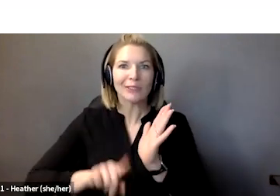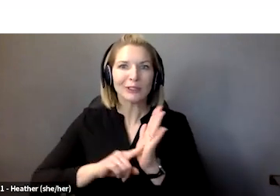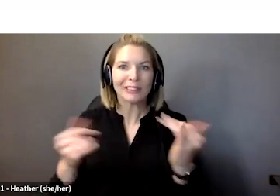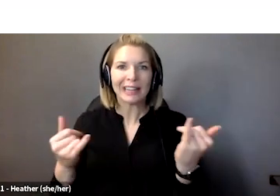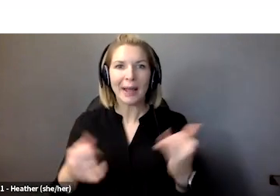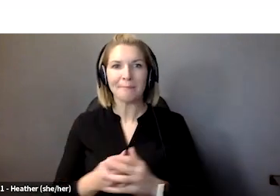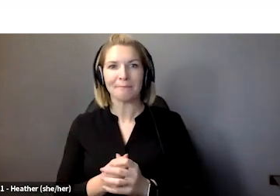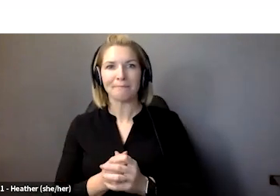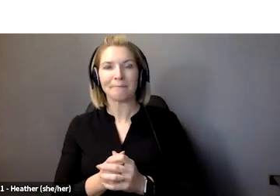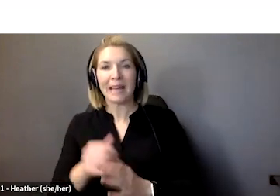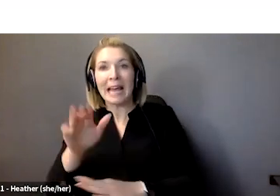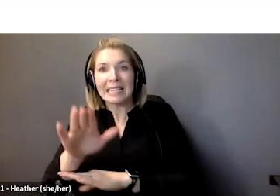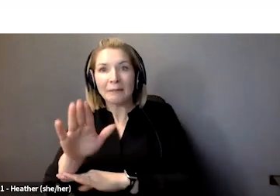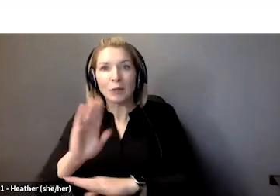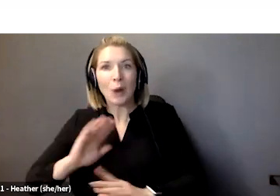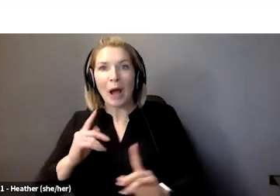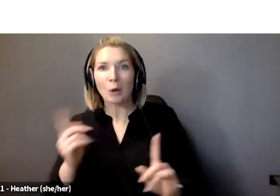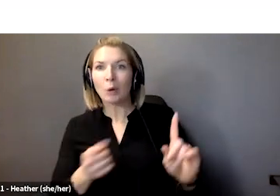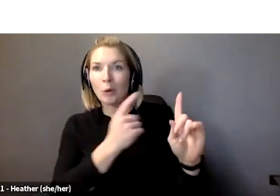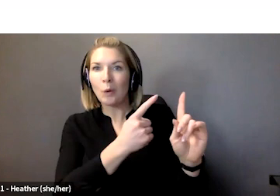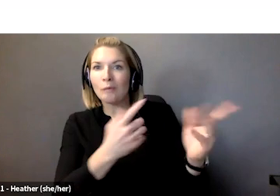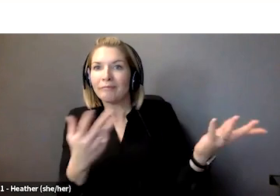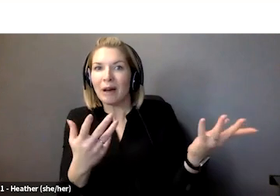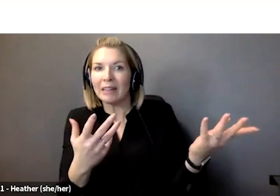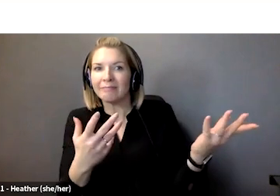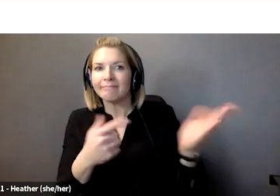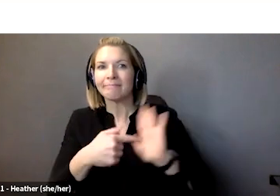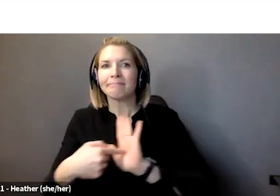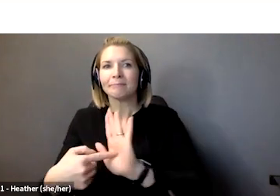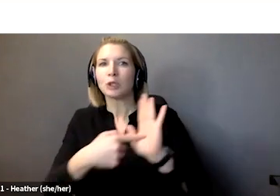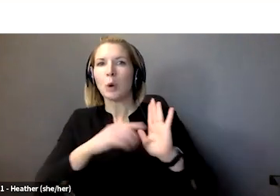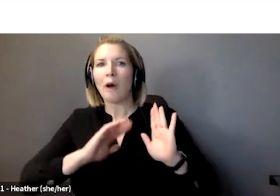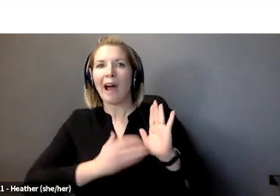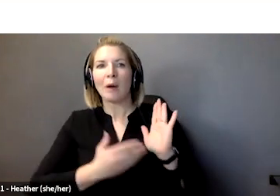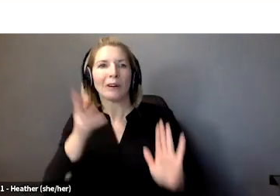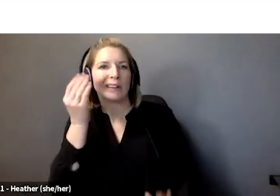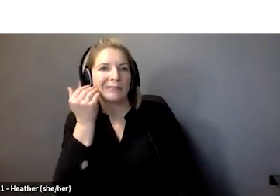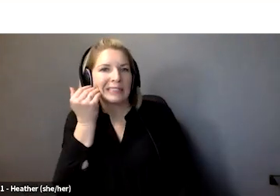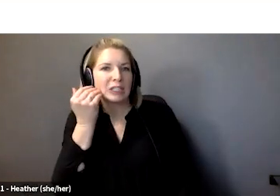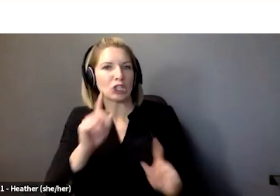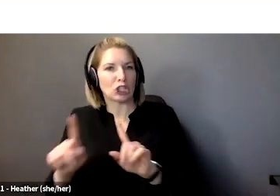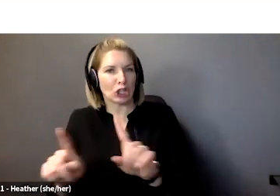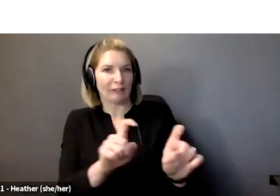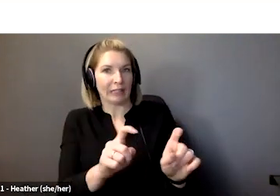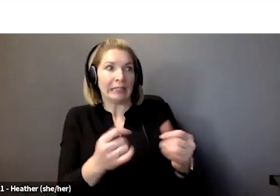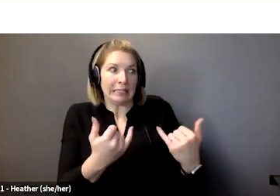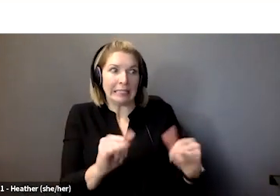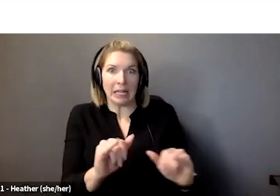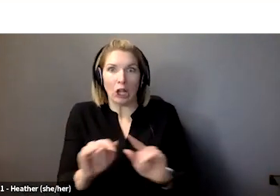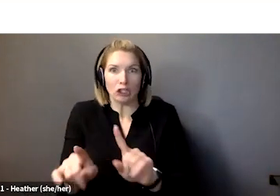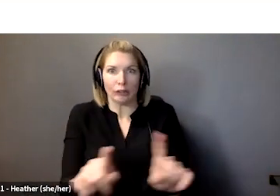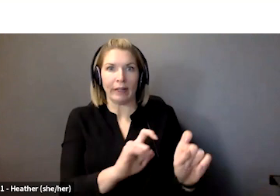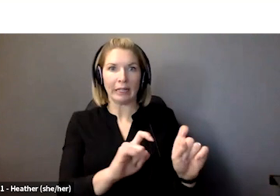this afternoon's session is to present a recent Delphi survey that we have conducted or we're currently conducting. In